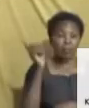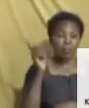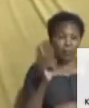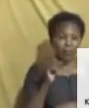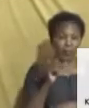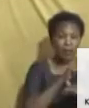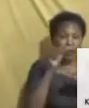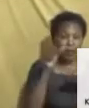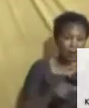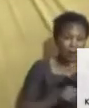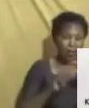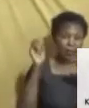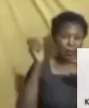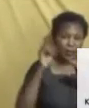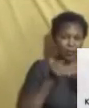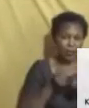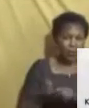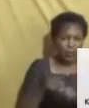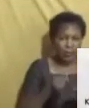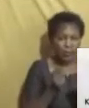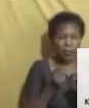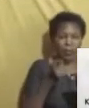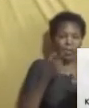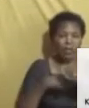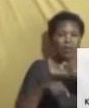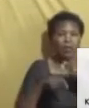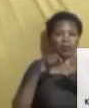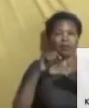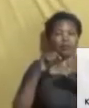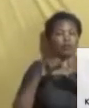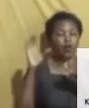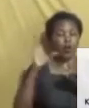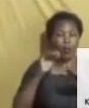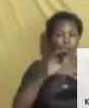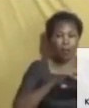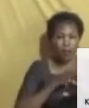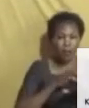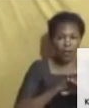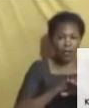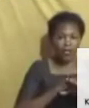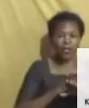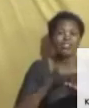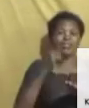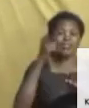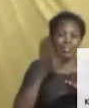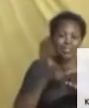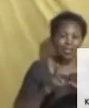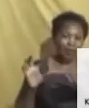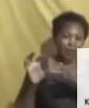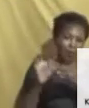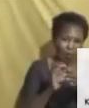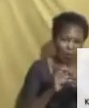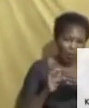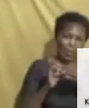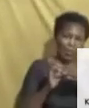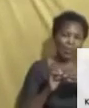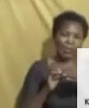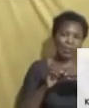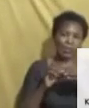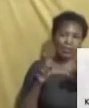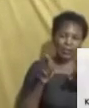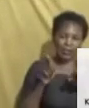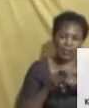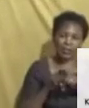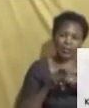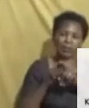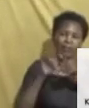the presidential system in Commonwealth Africa is the organ that coordinates and therefore dominates the